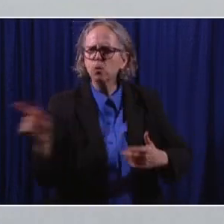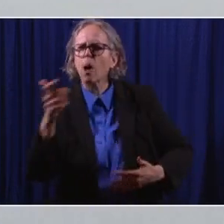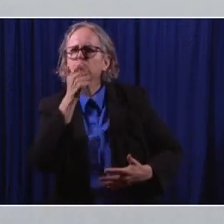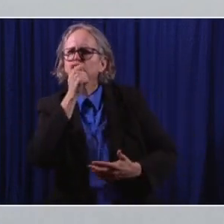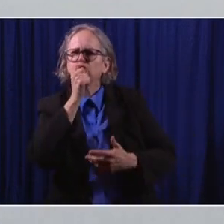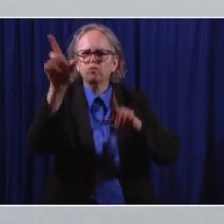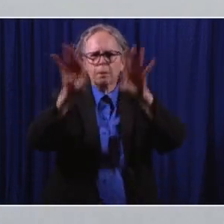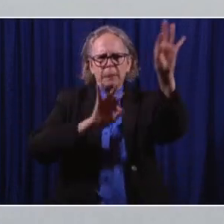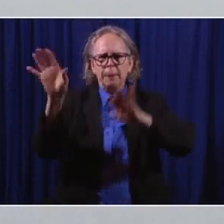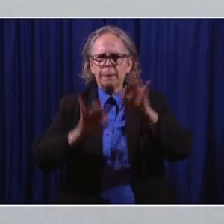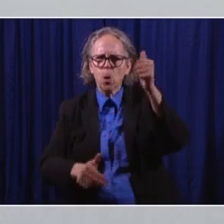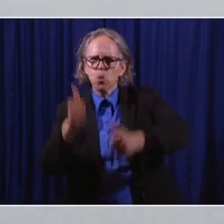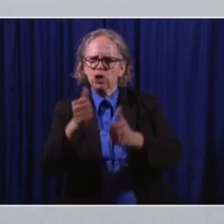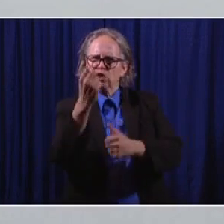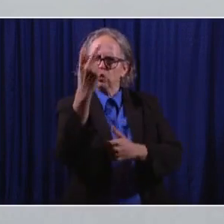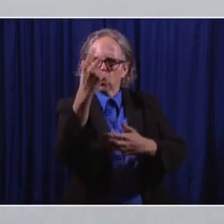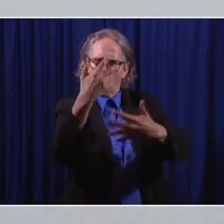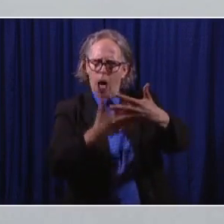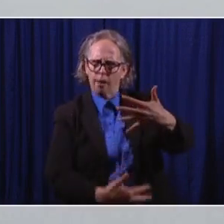of 71